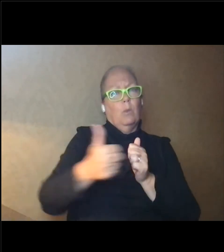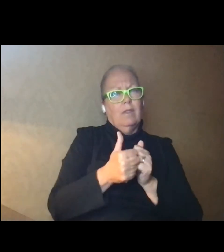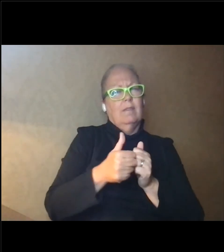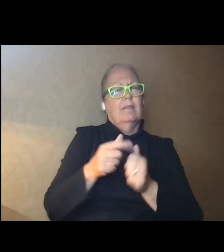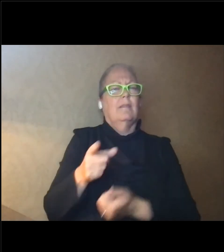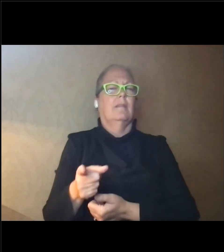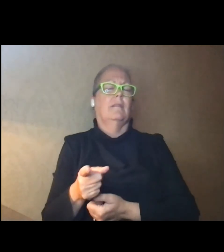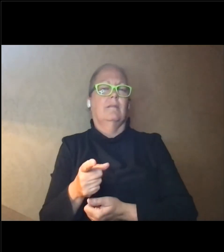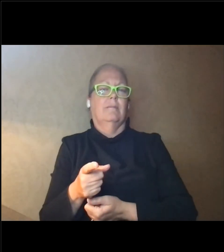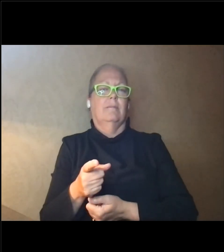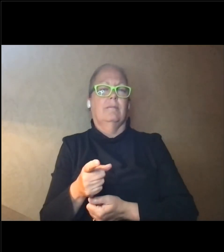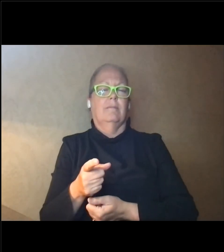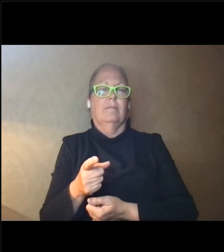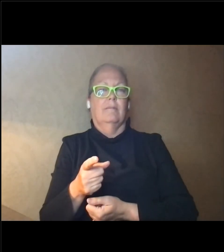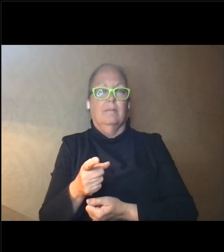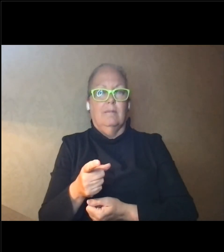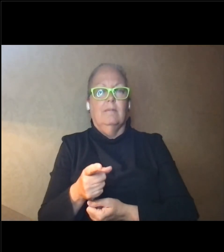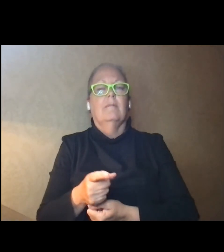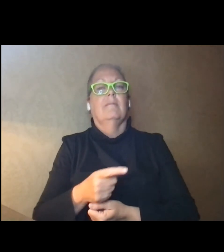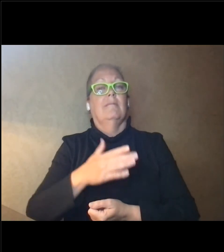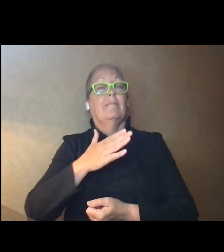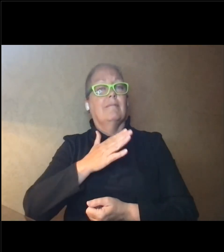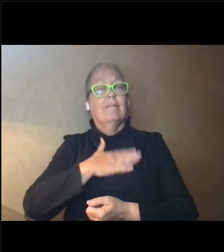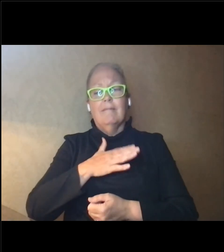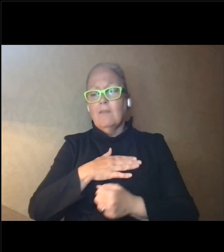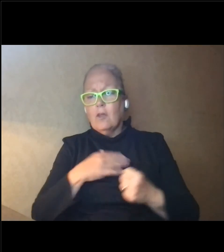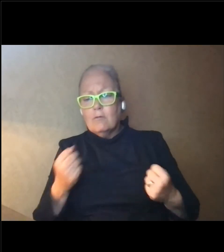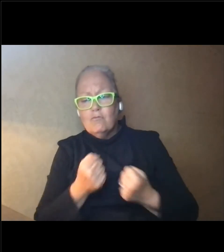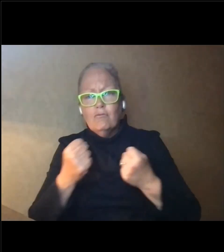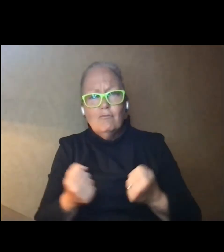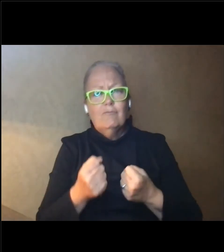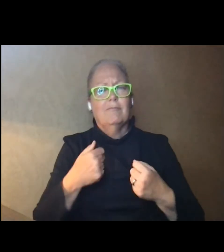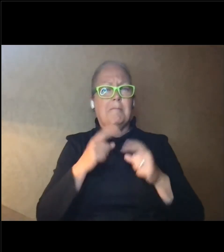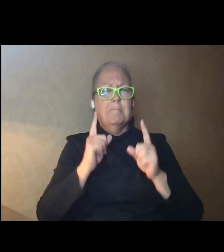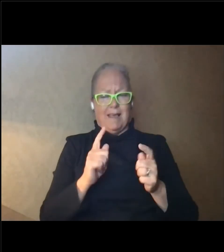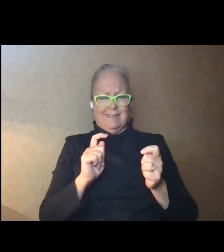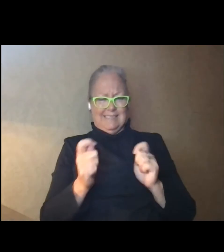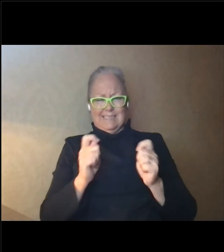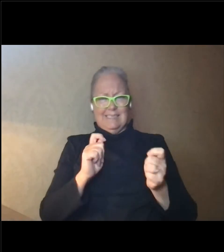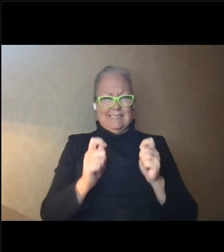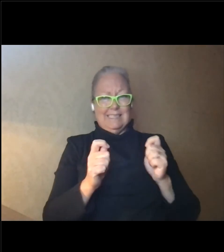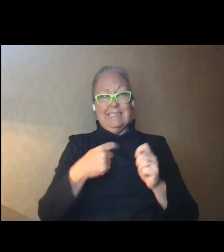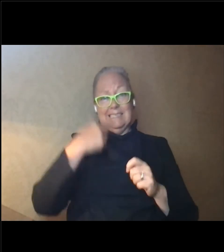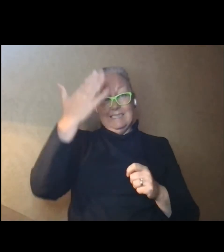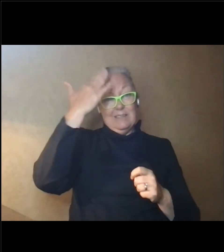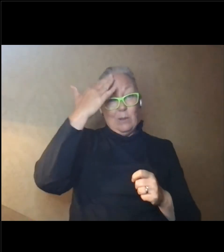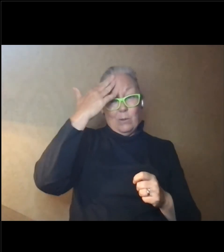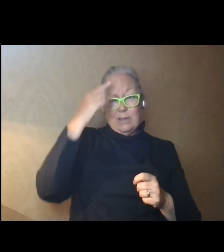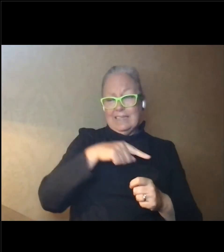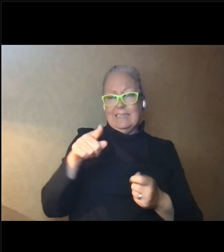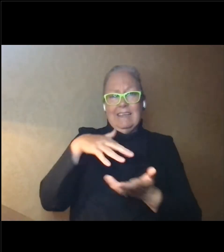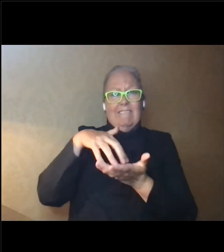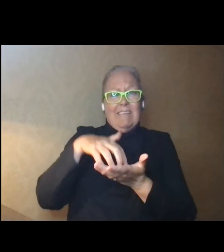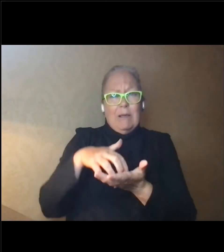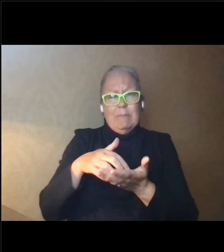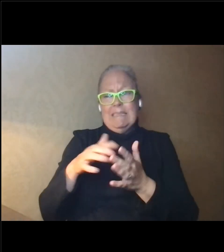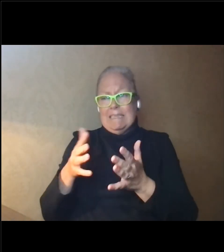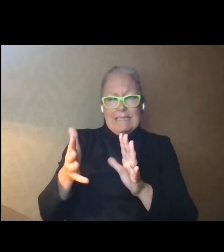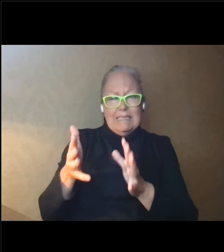adjusted, of course, our activities, because we still want to reach the most vulnerable people, in this case, the main users